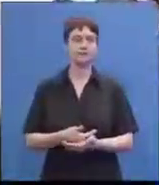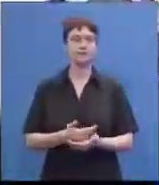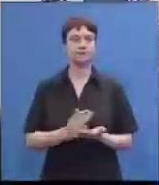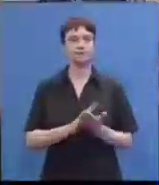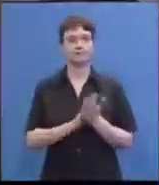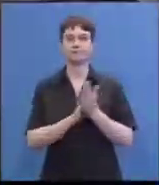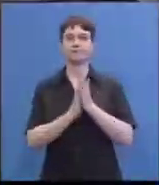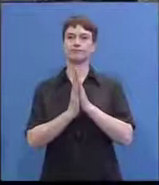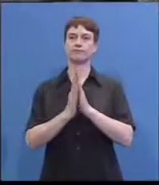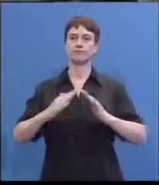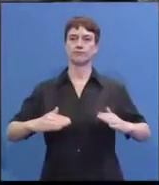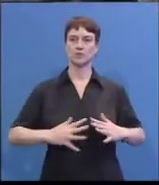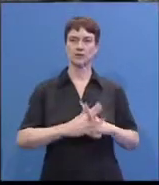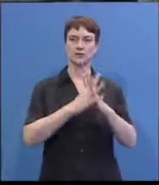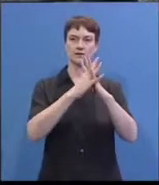that kind of nation.